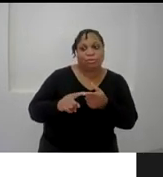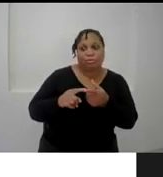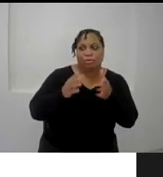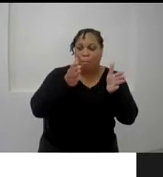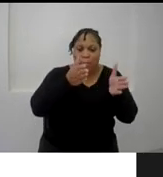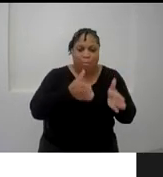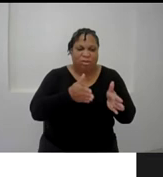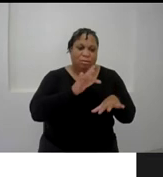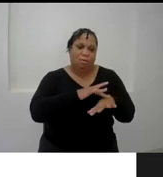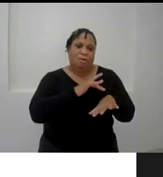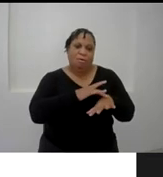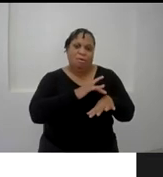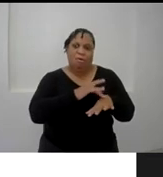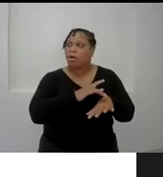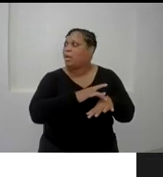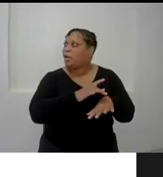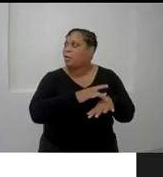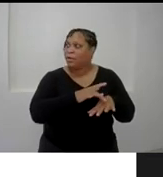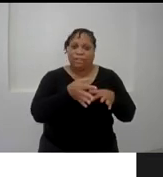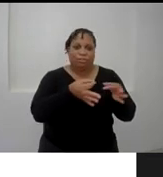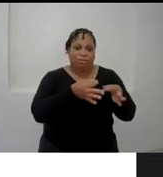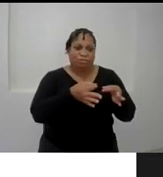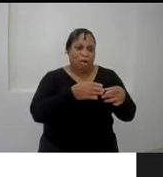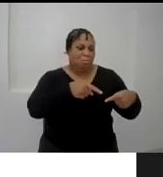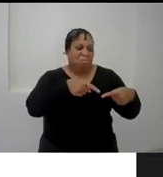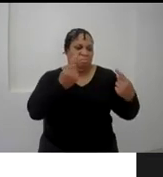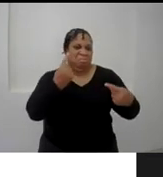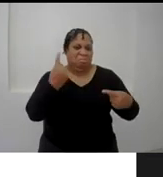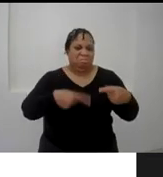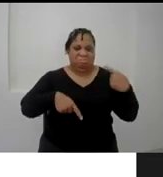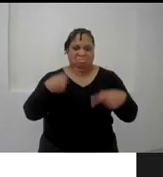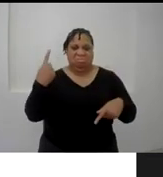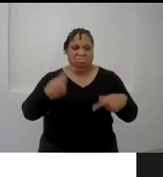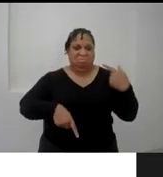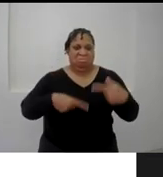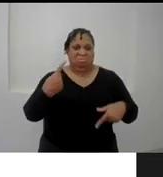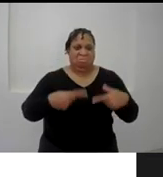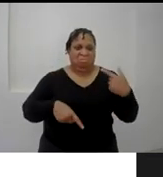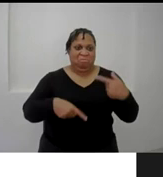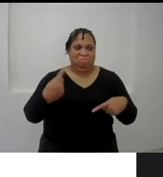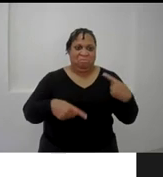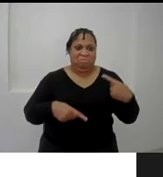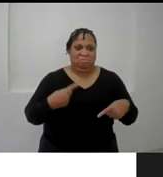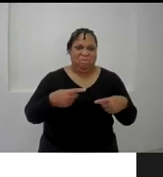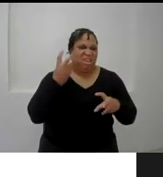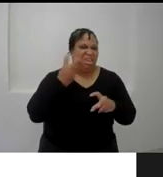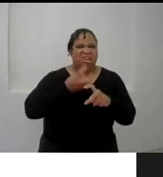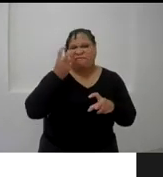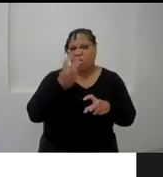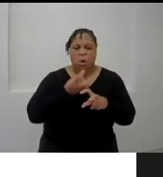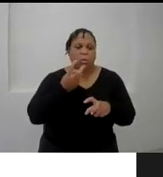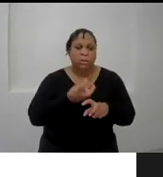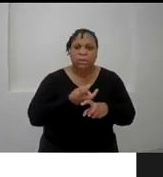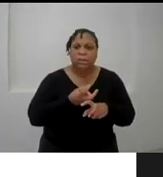was described in the last slide as being oppositional, as being difficult